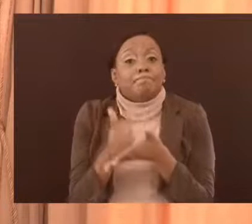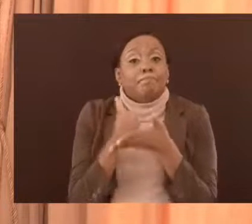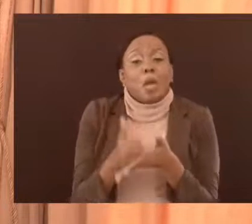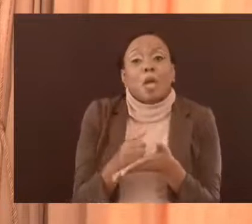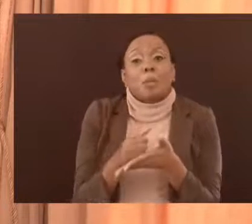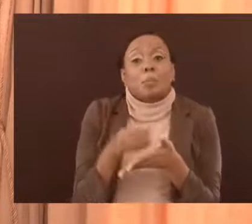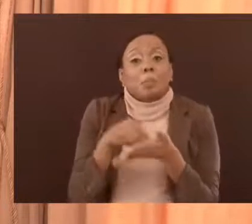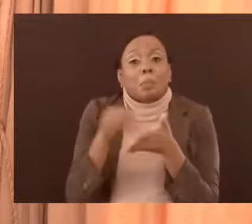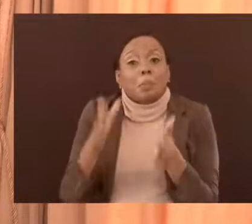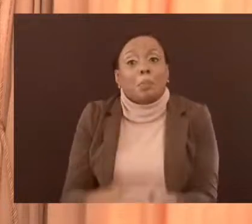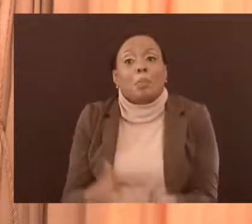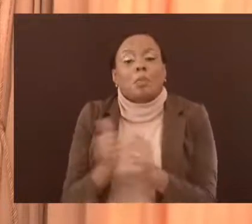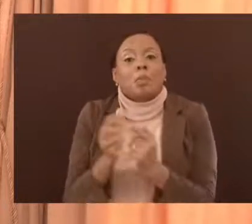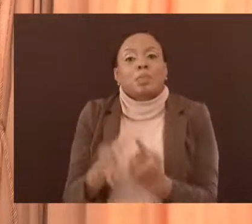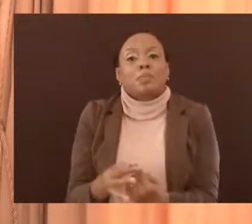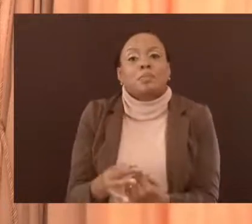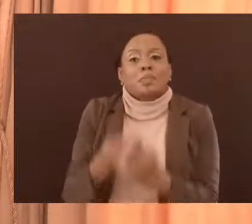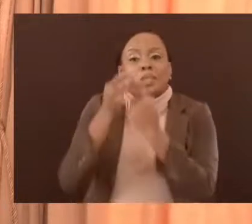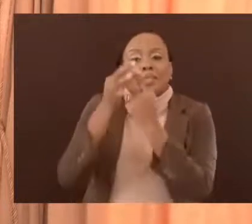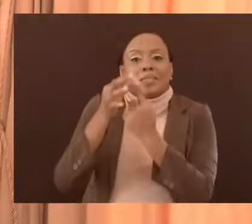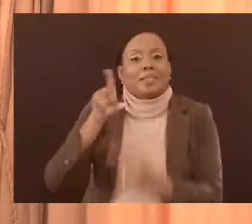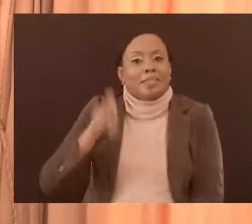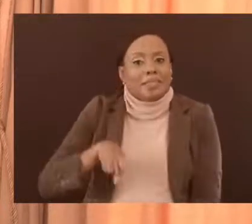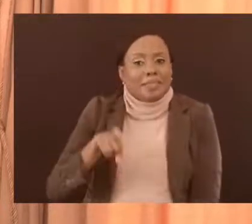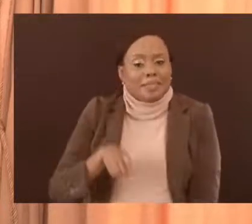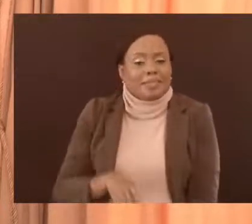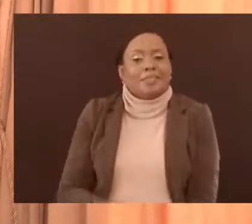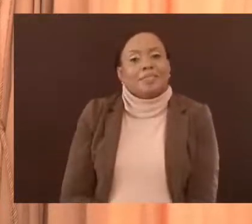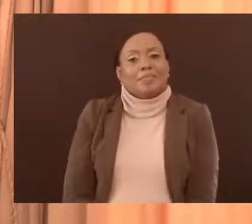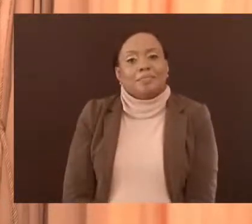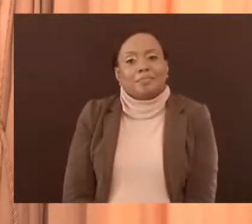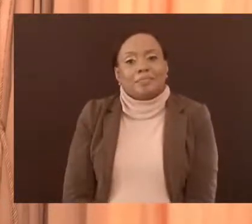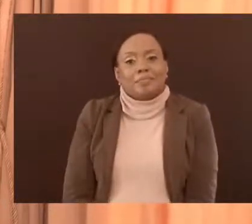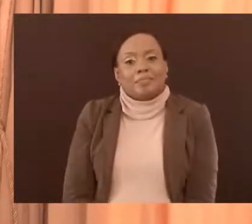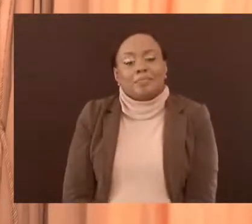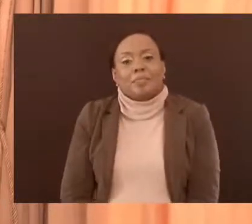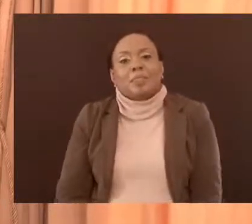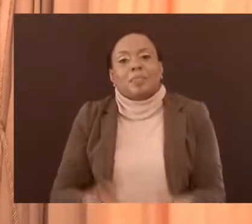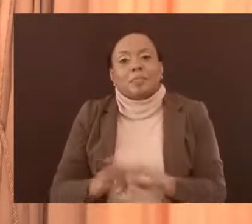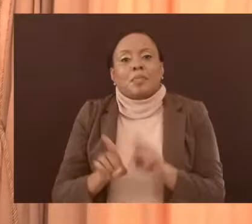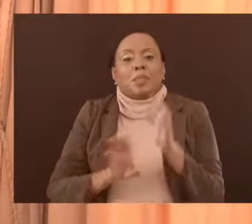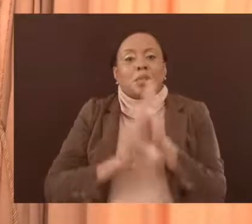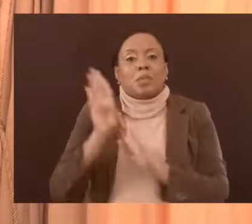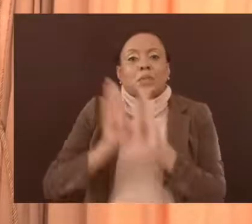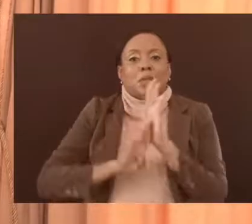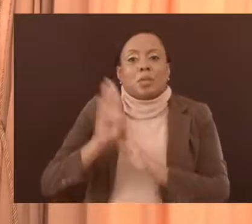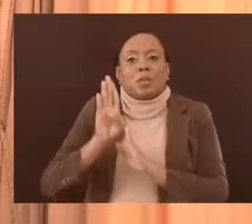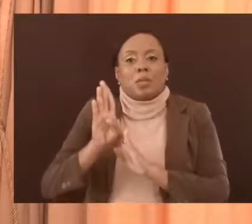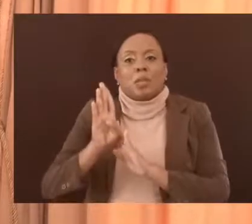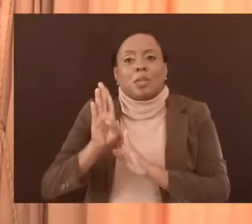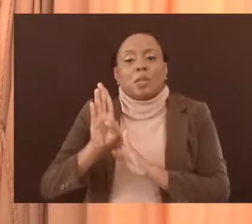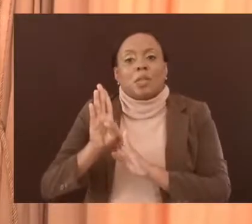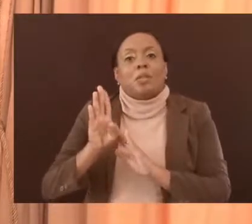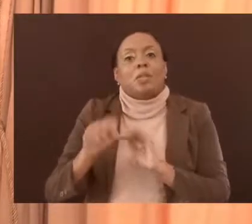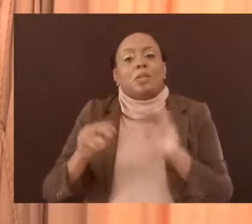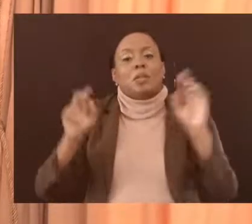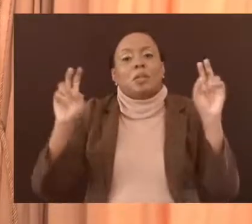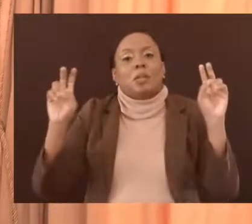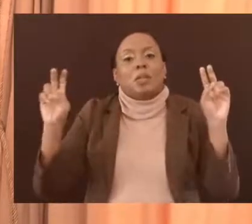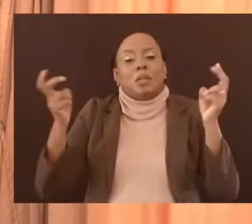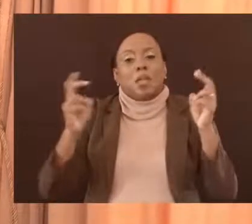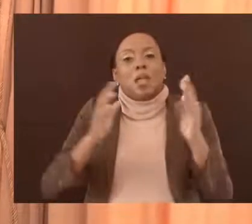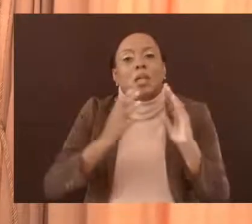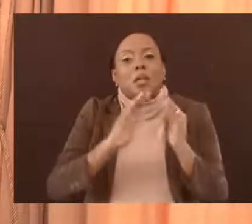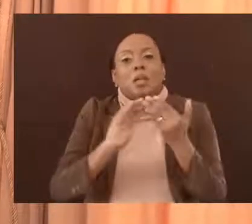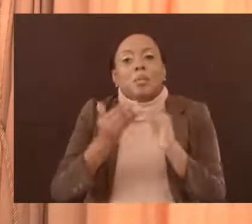assist those students with special needs. They're also developing a community of practice where they